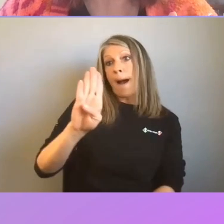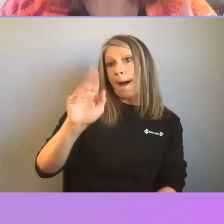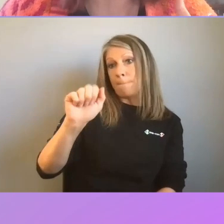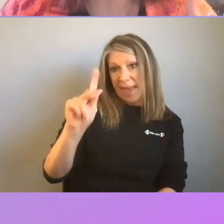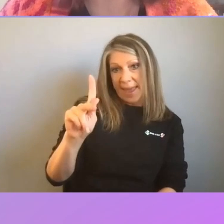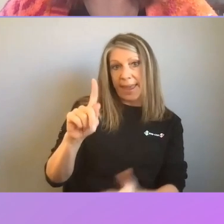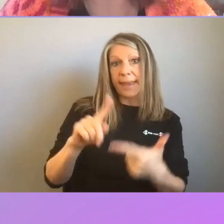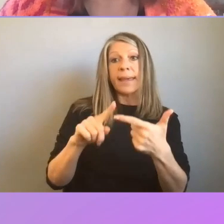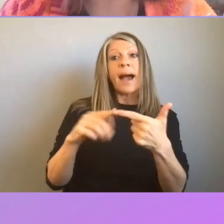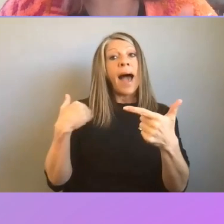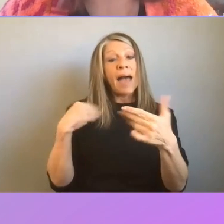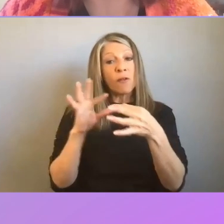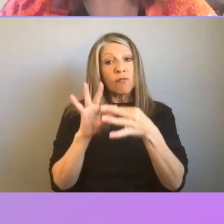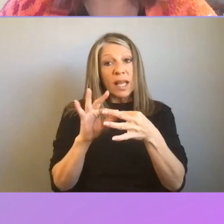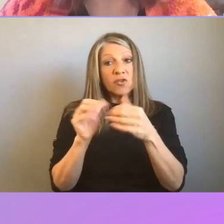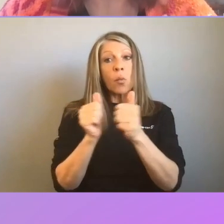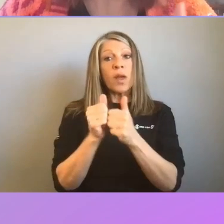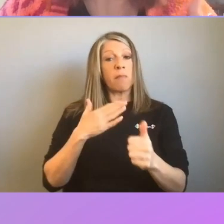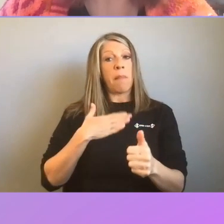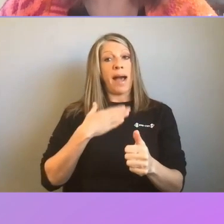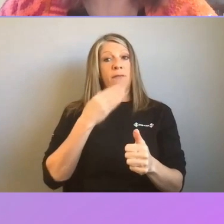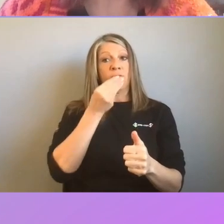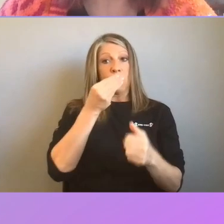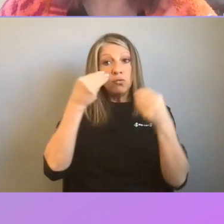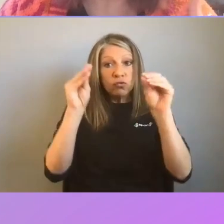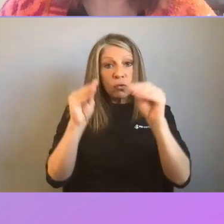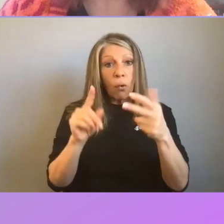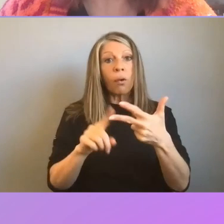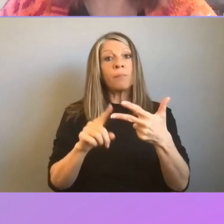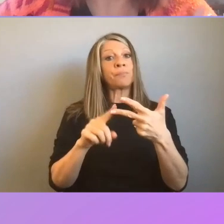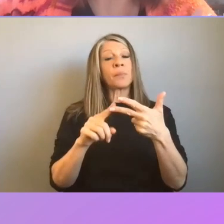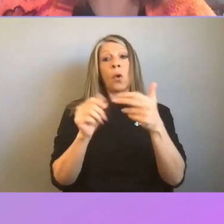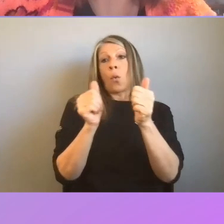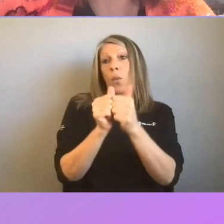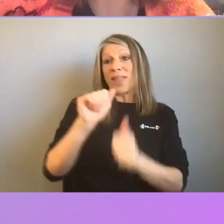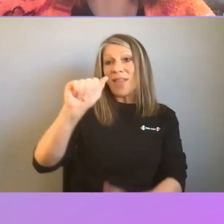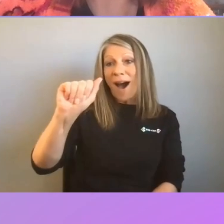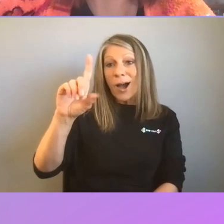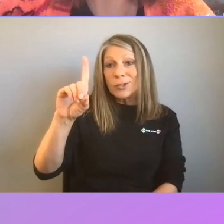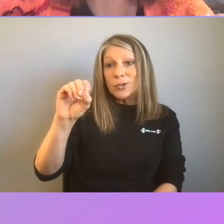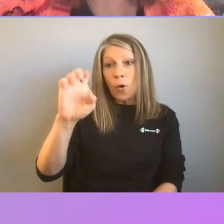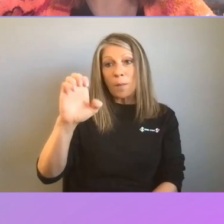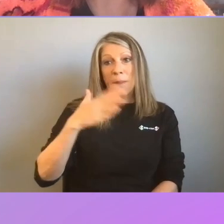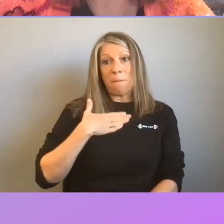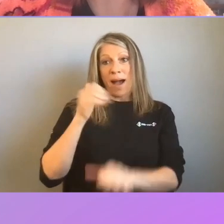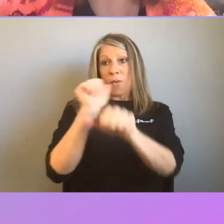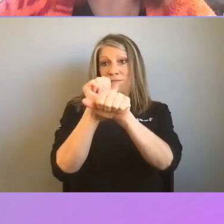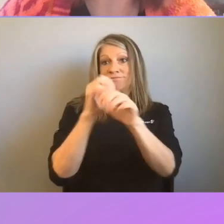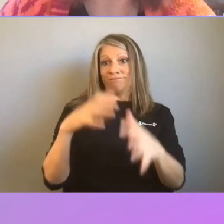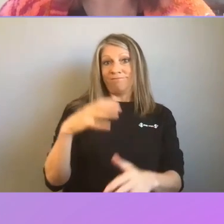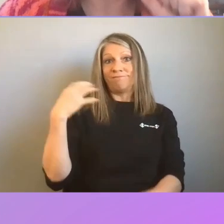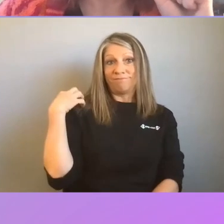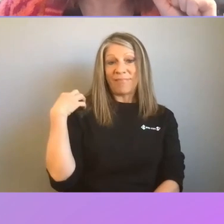use. I have a relationship with my grocer. I have a relationship with Adobe, who is my employer. And that's an